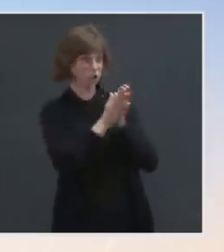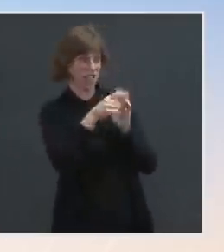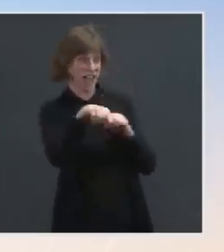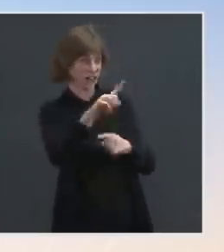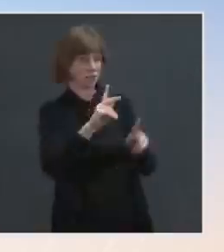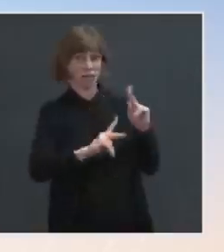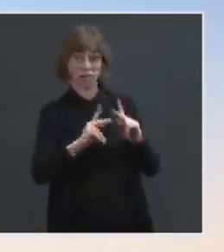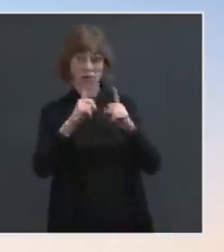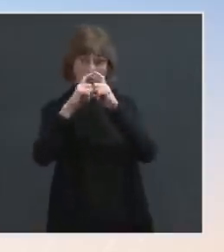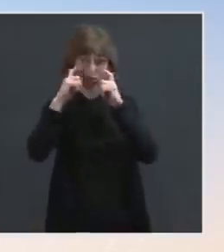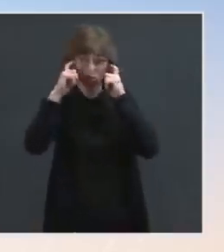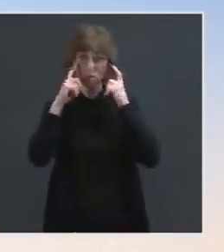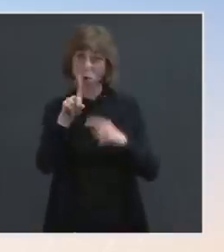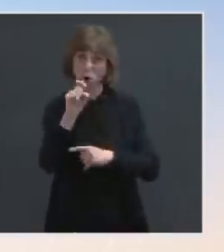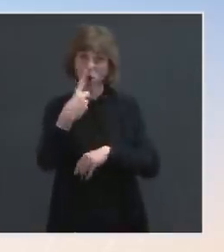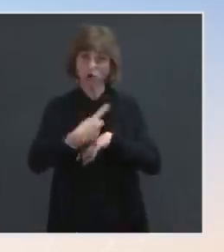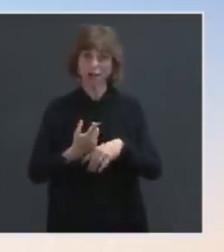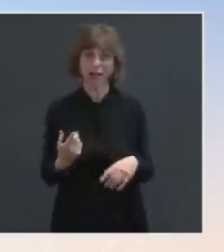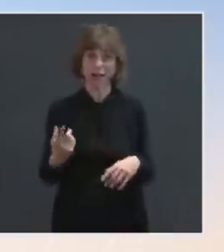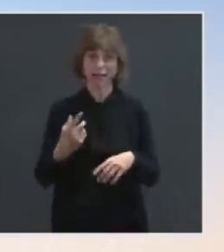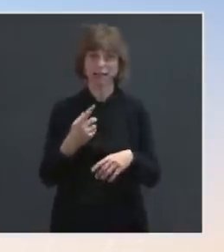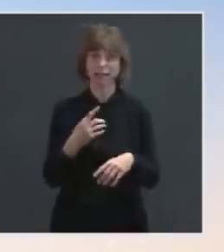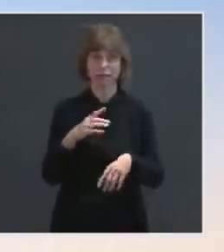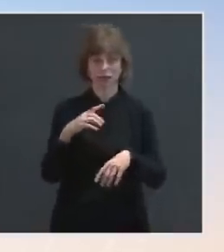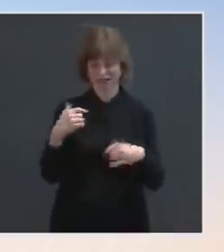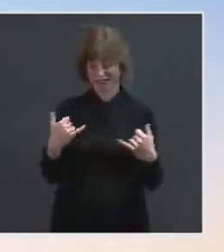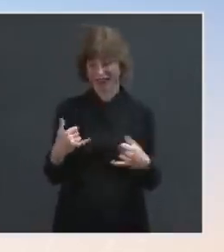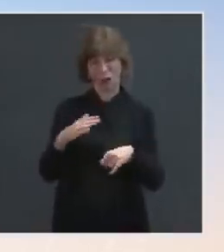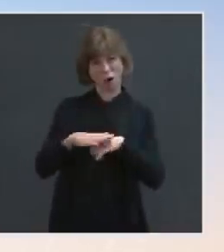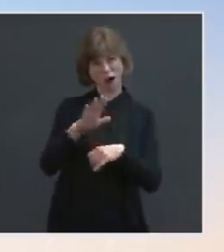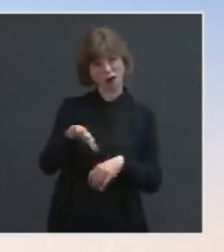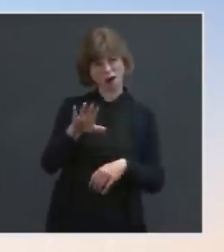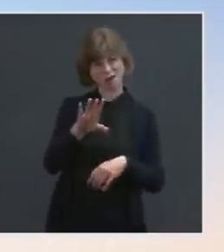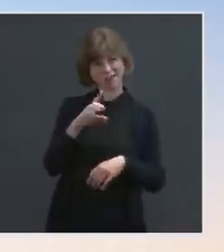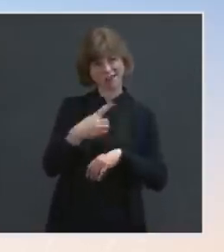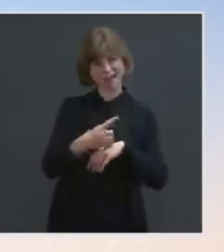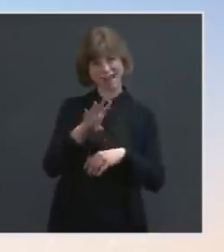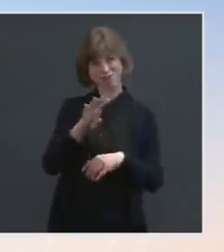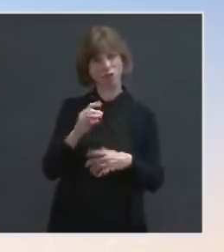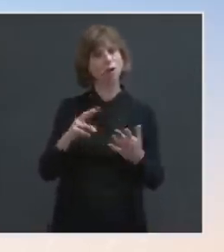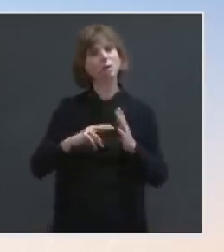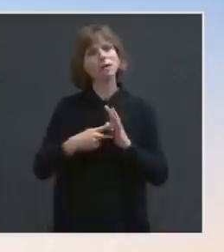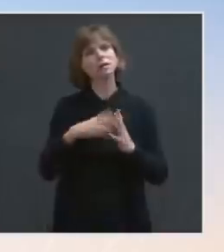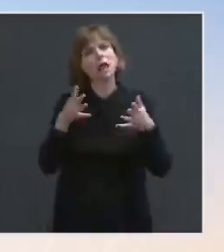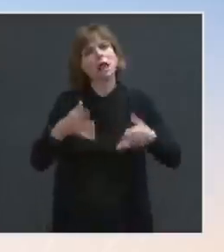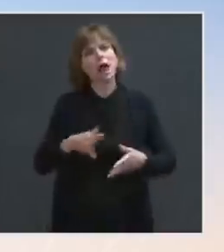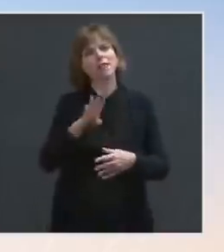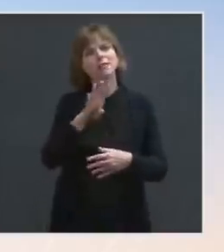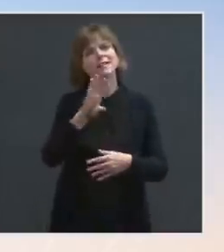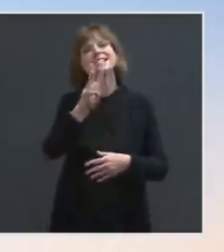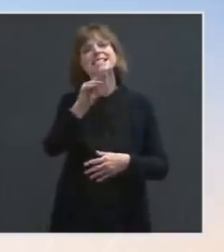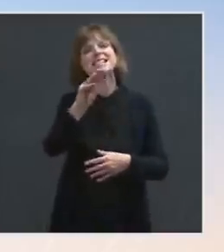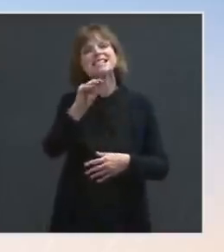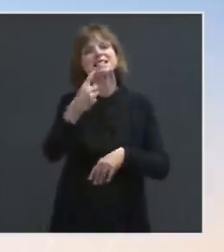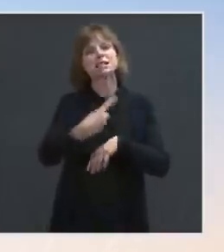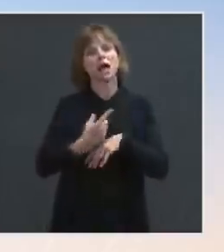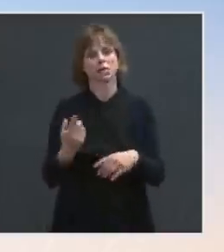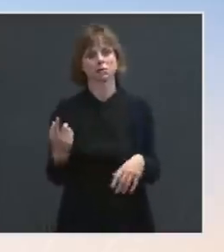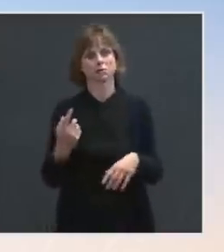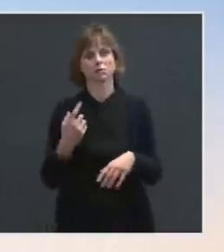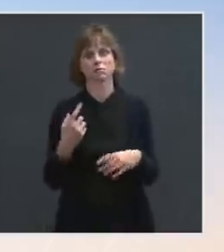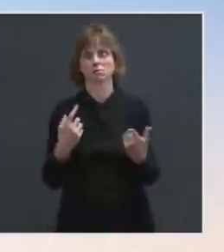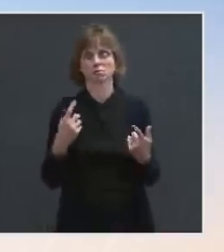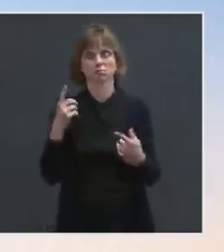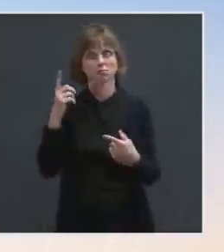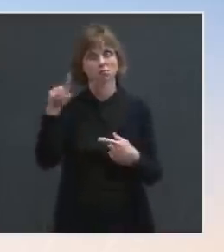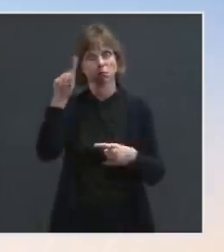masks for 100 days. We're at about day 40. Are we at day 40? Around there. 60 more days. That's what he's asking, and he's certainly hopeful that